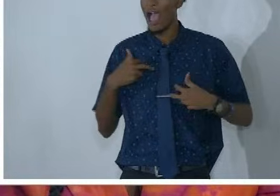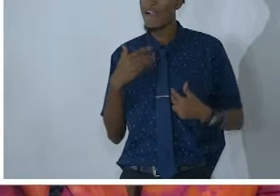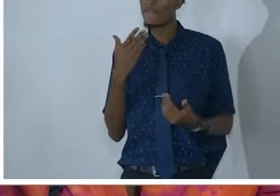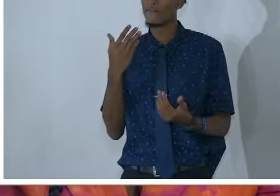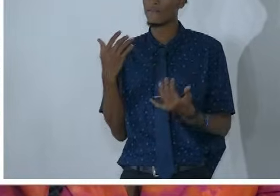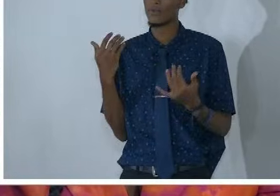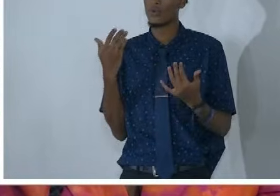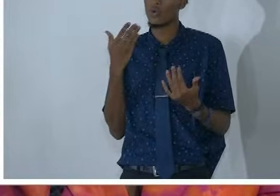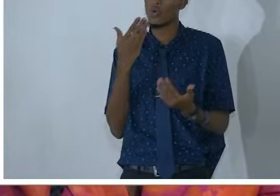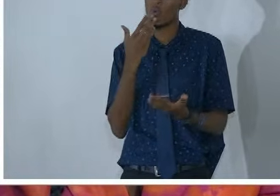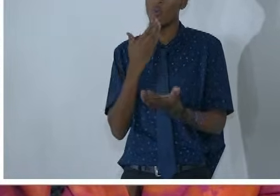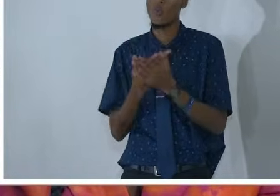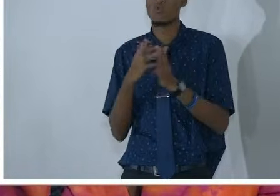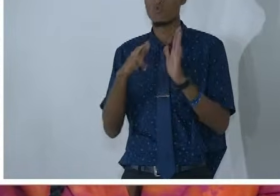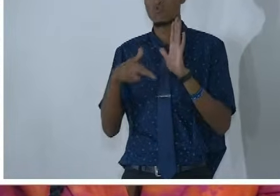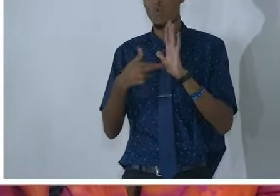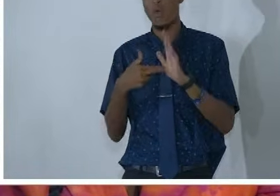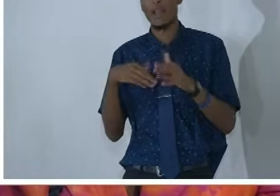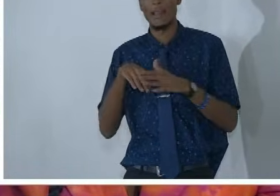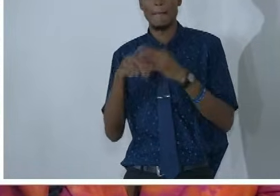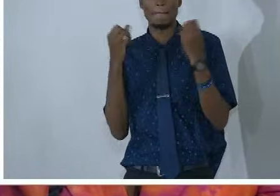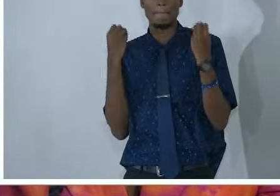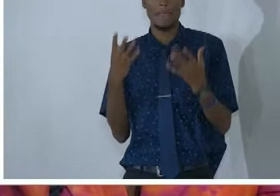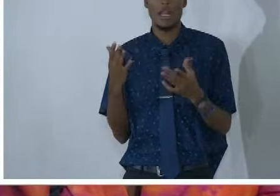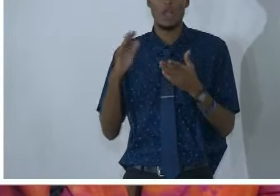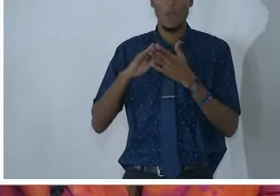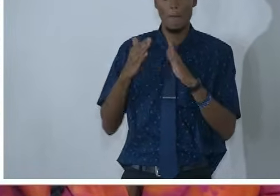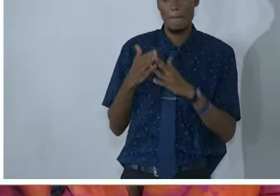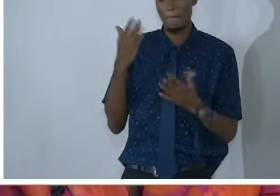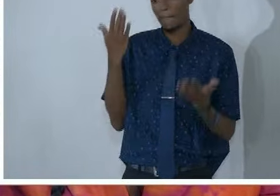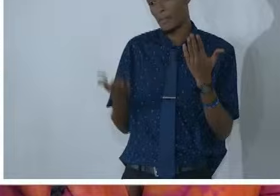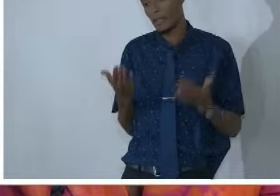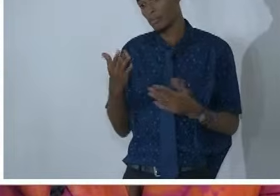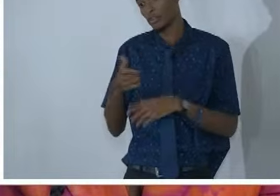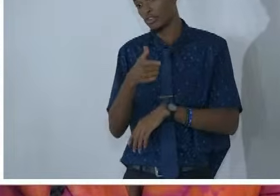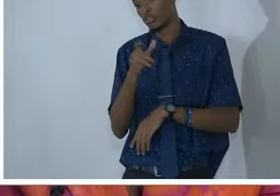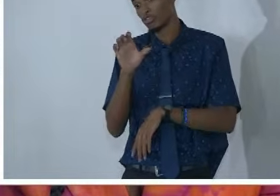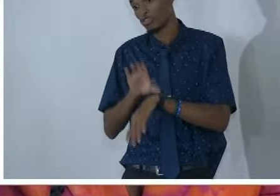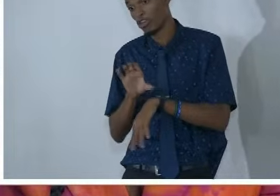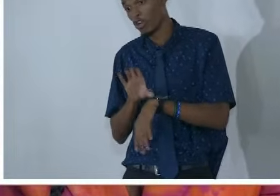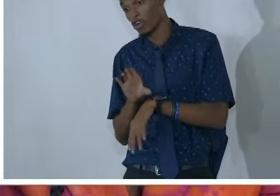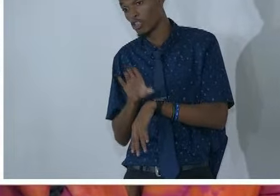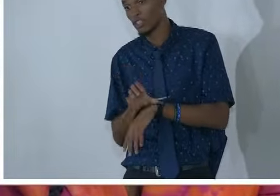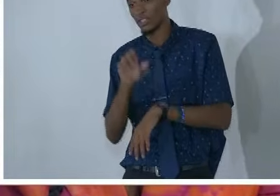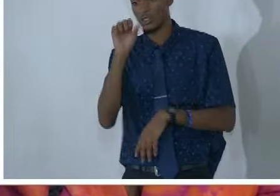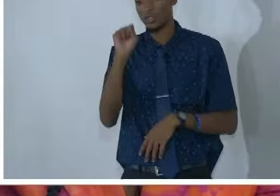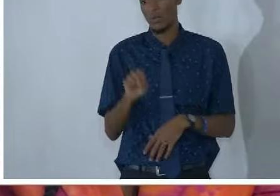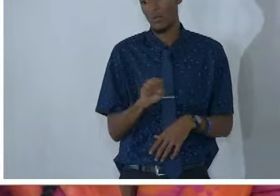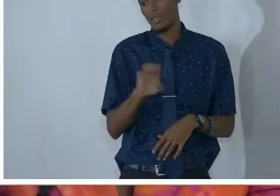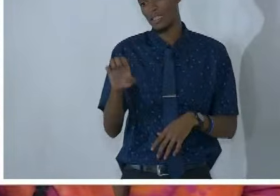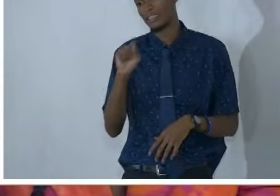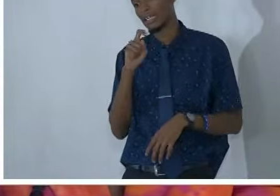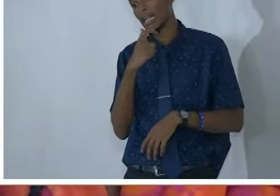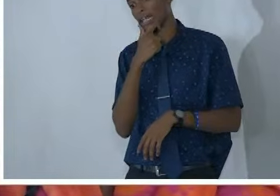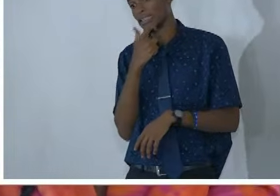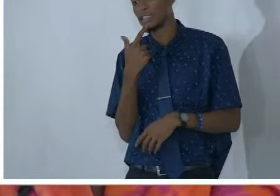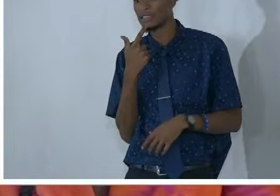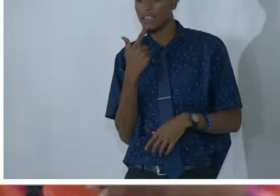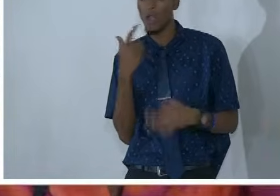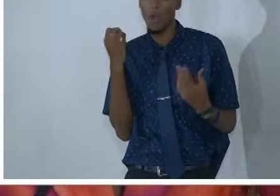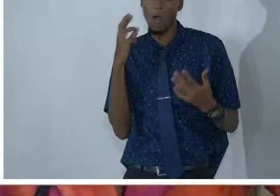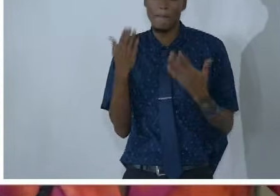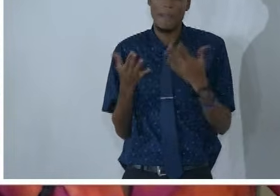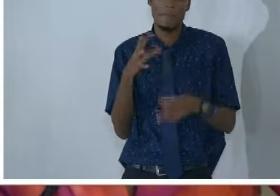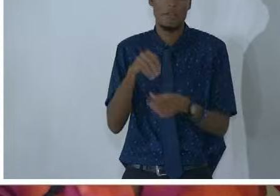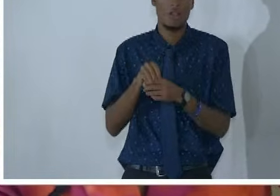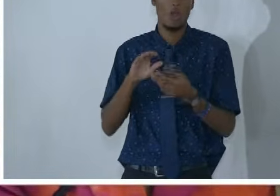in several communities, whether it is in church, as the member from Southeast St. Anne's said, or in